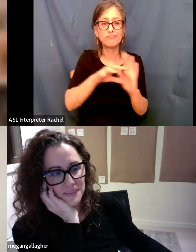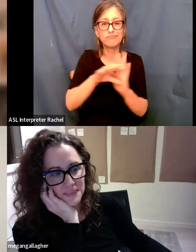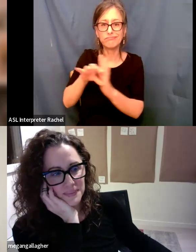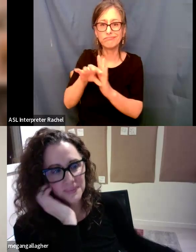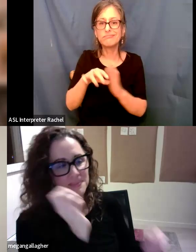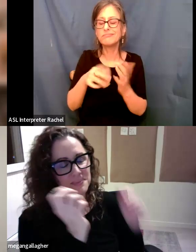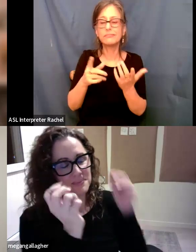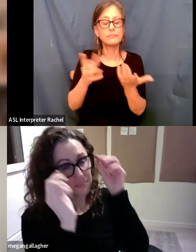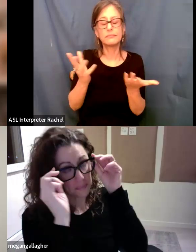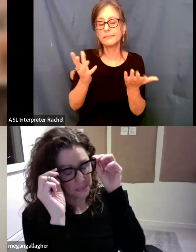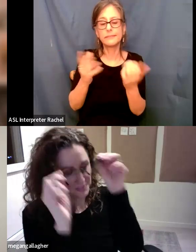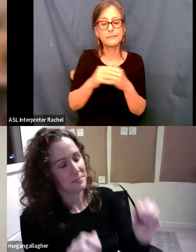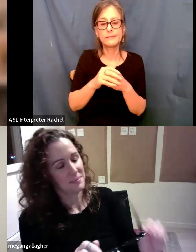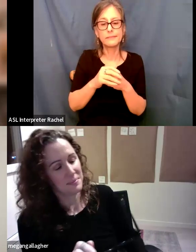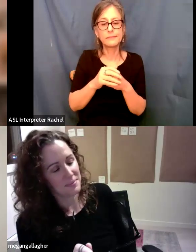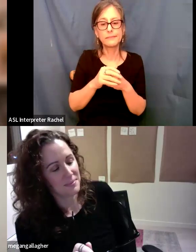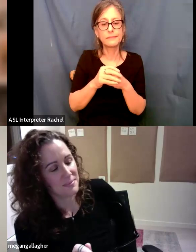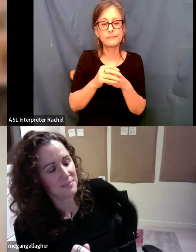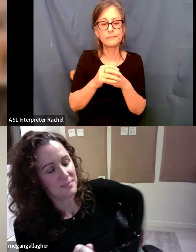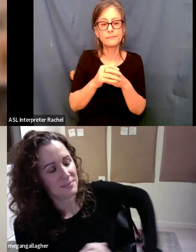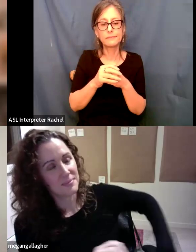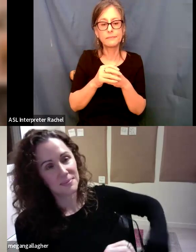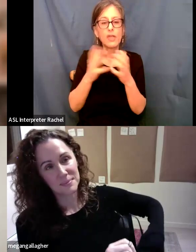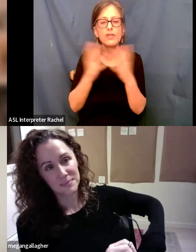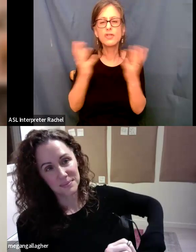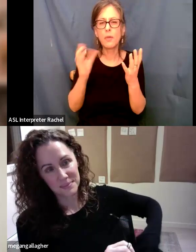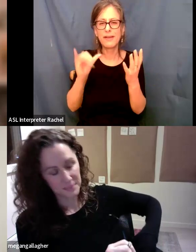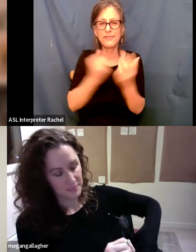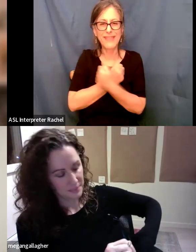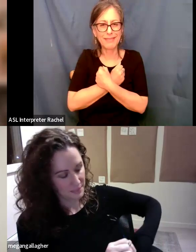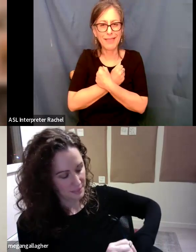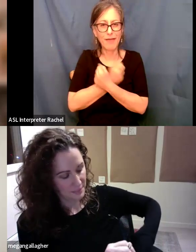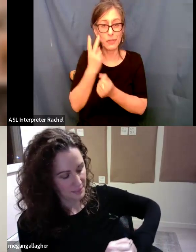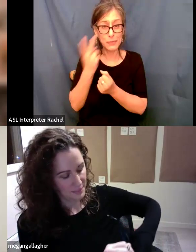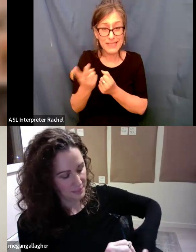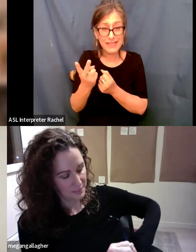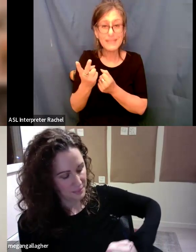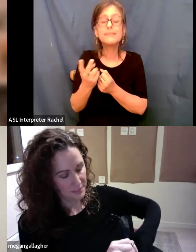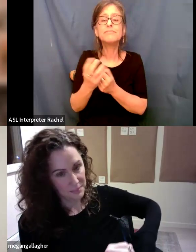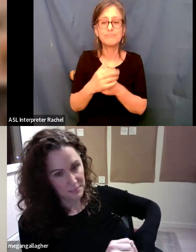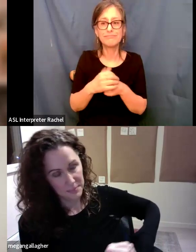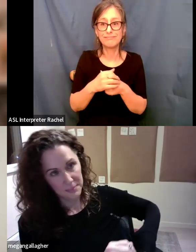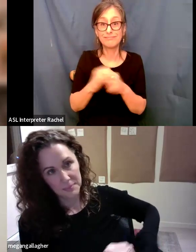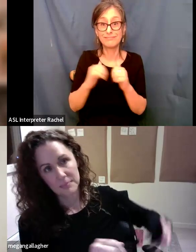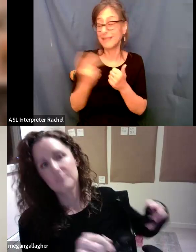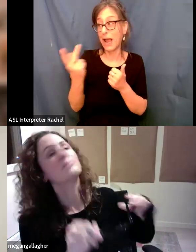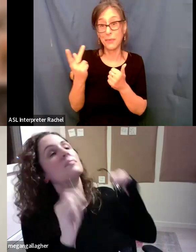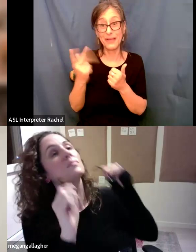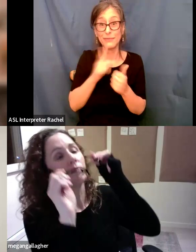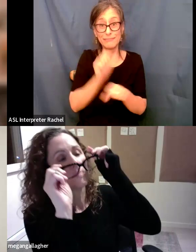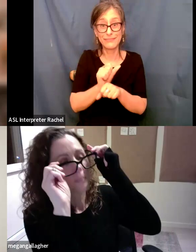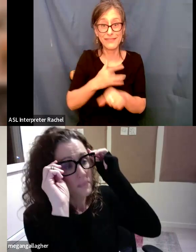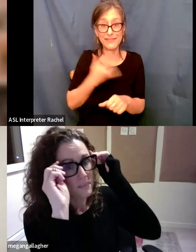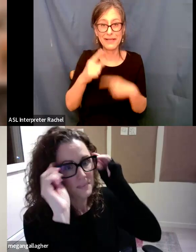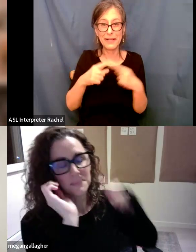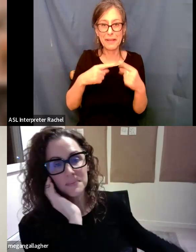just so much of the love you see between us on screen is just how we feel about each other. So that was